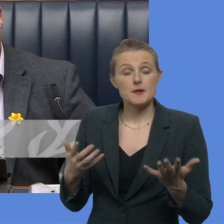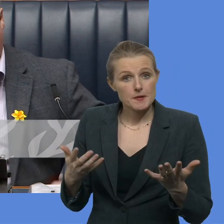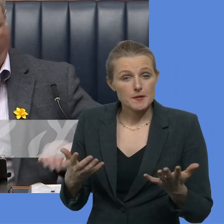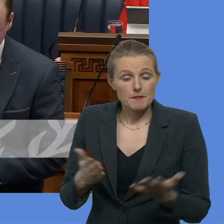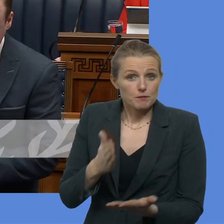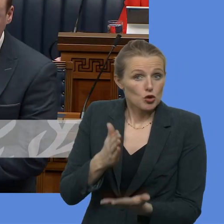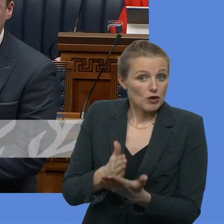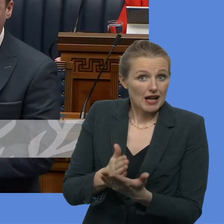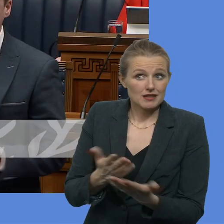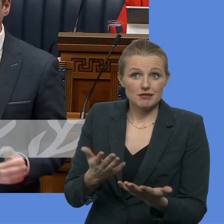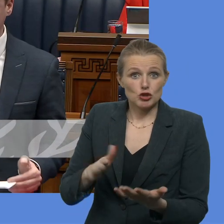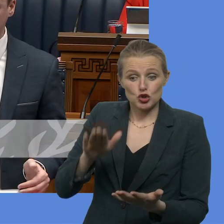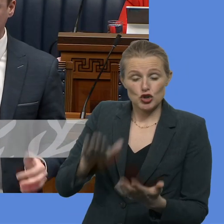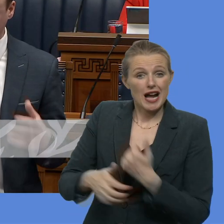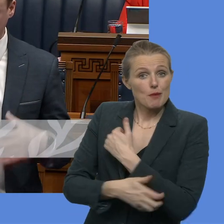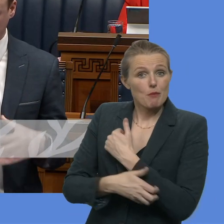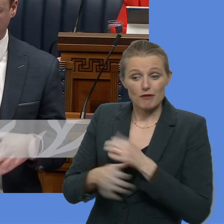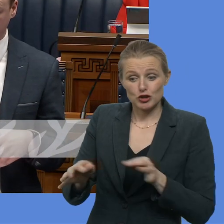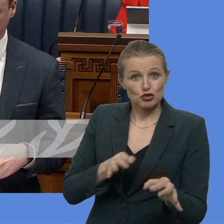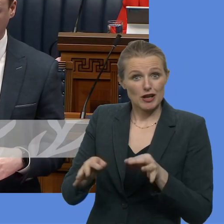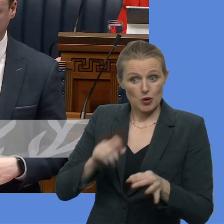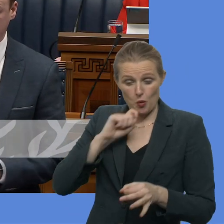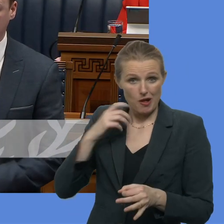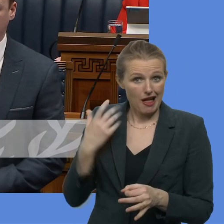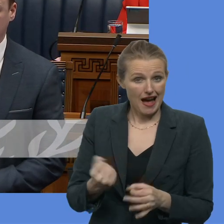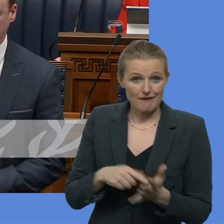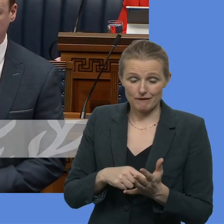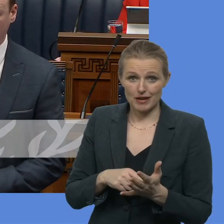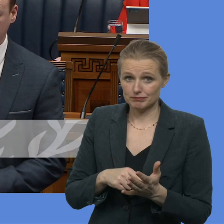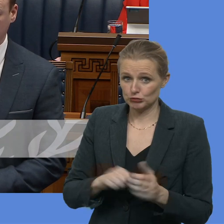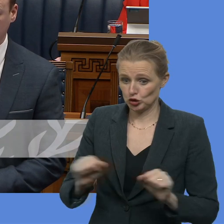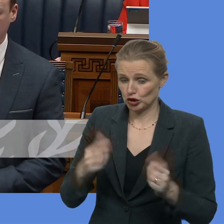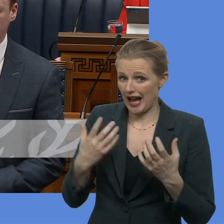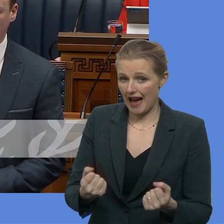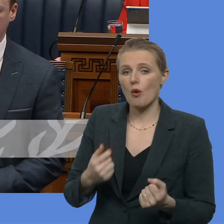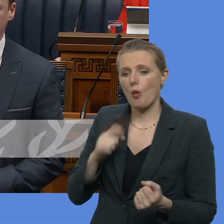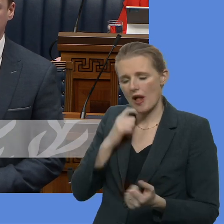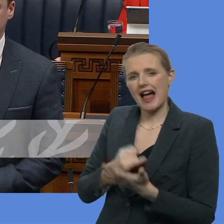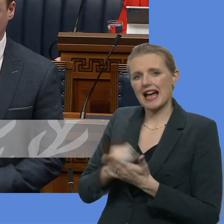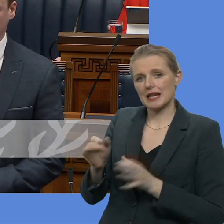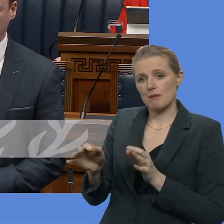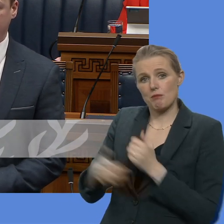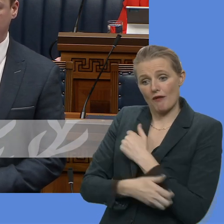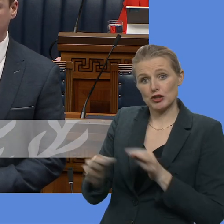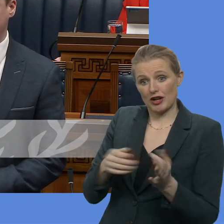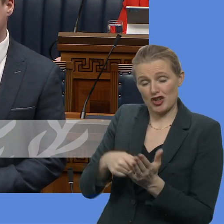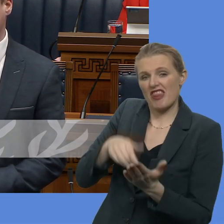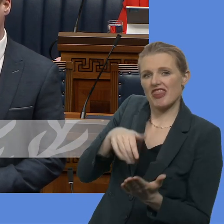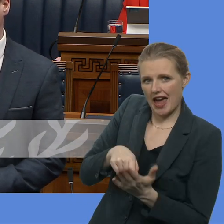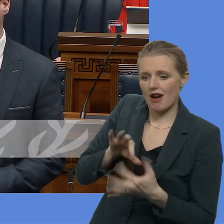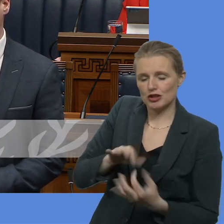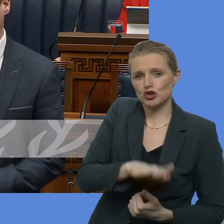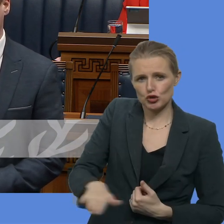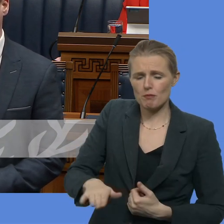a child poverty strategy in the future, as this will be rolled in to the anti-poverty strategy, but of course it's absolutely right that we take time